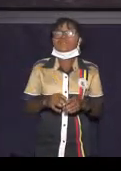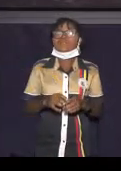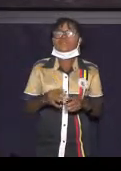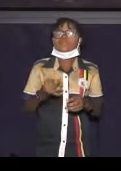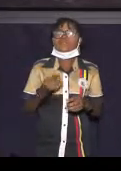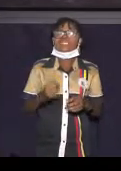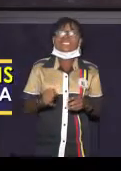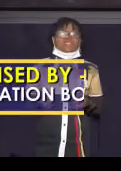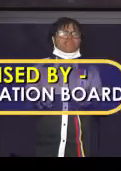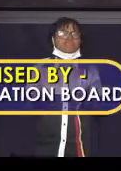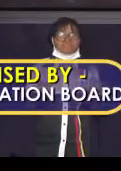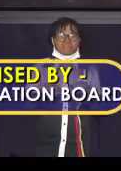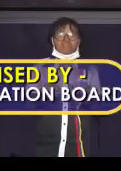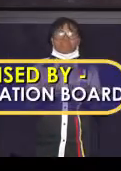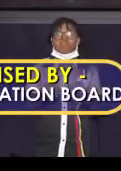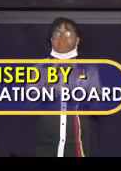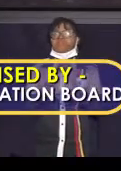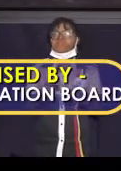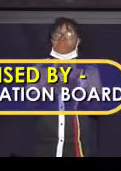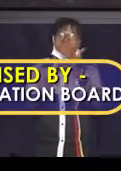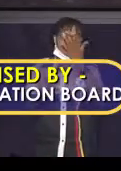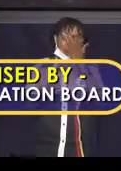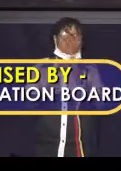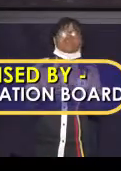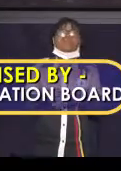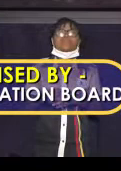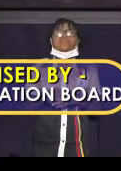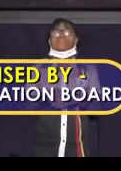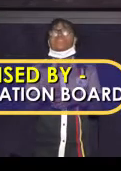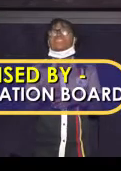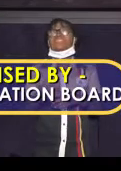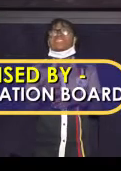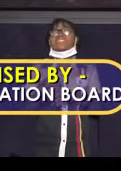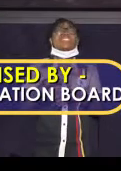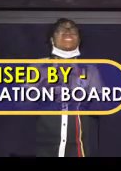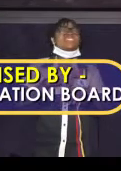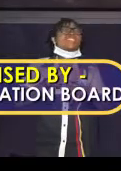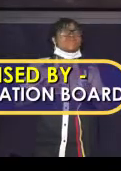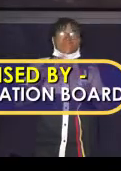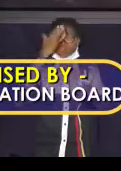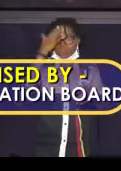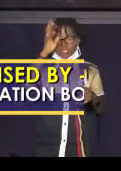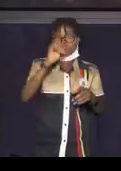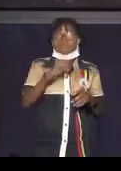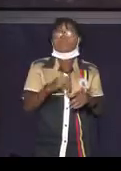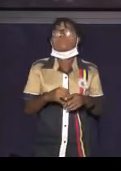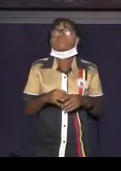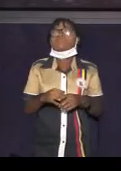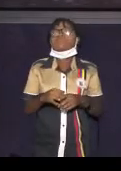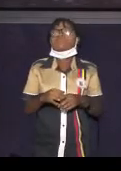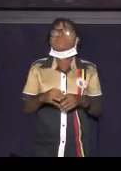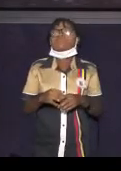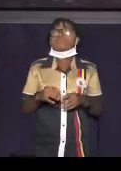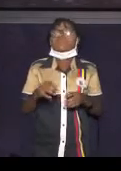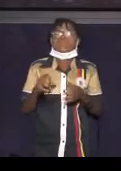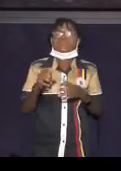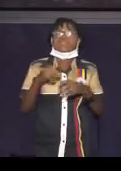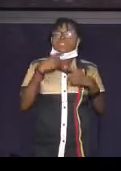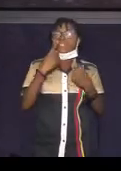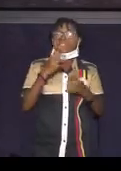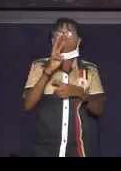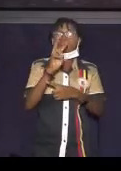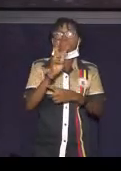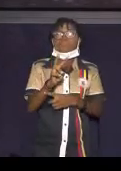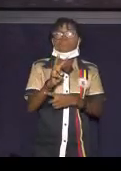examples. The common drugs that they are using wrongly now, tramadol, Refnol, and so on. So, stage 2 health effects